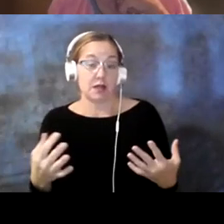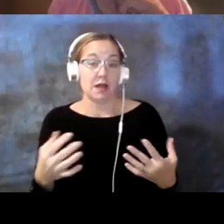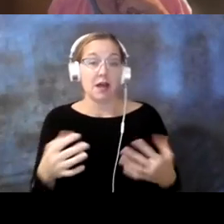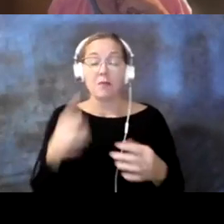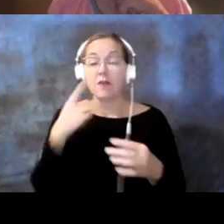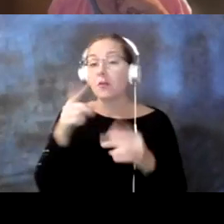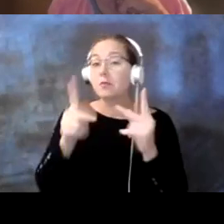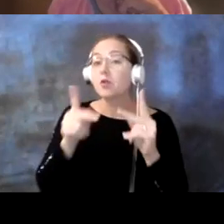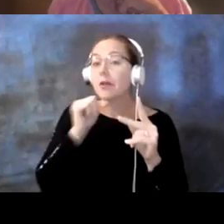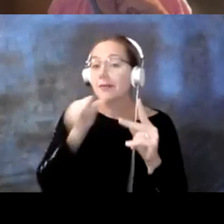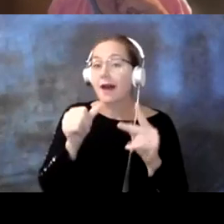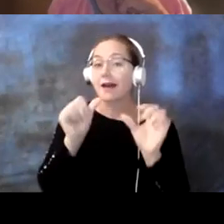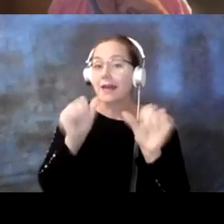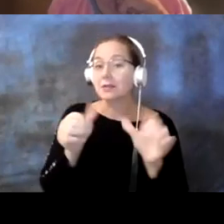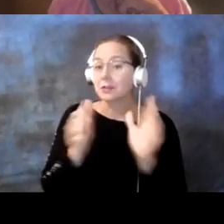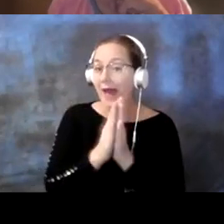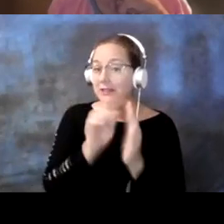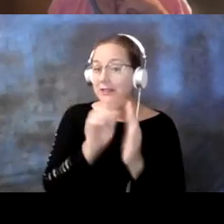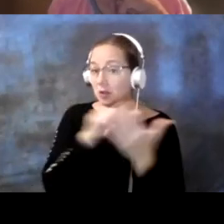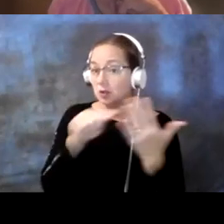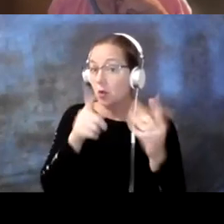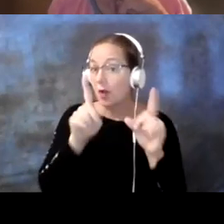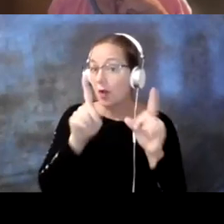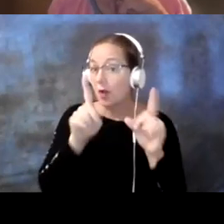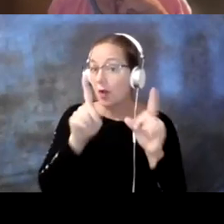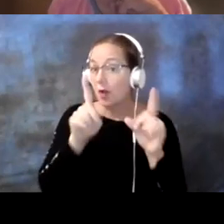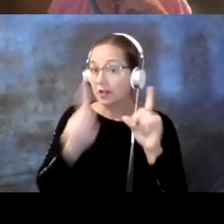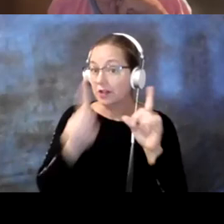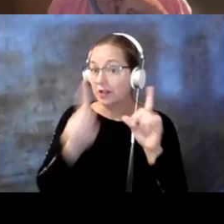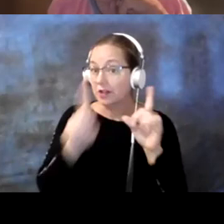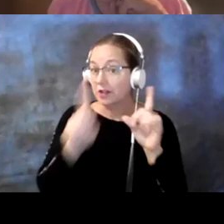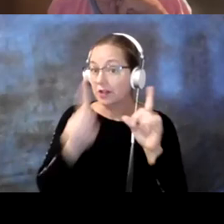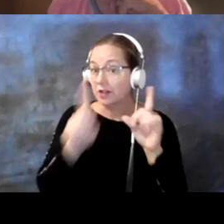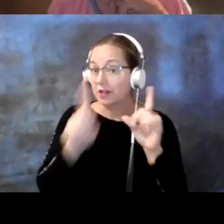able to do it in the first place. So that's sort of the experience that I